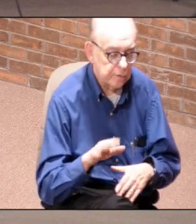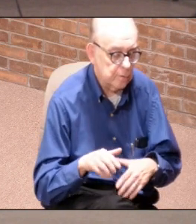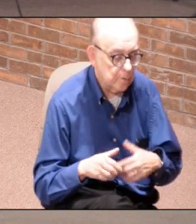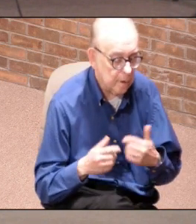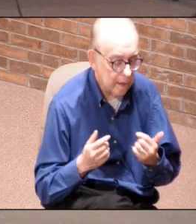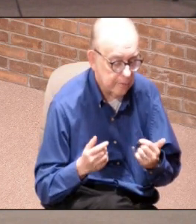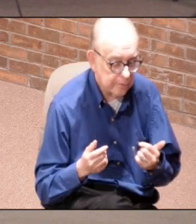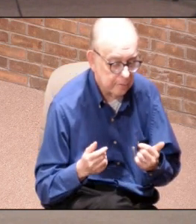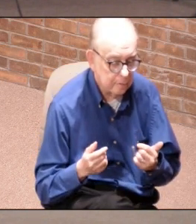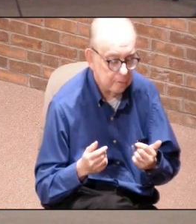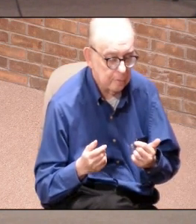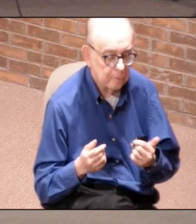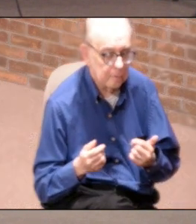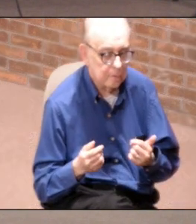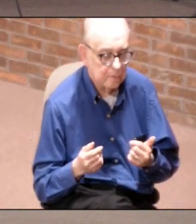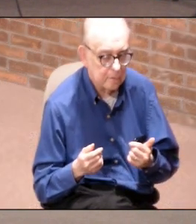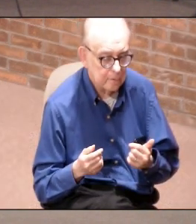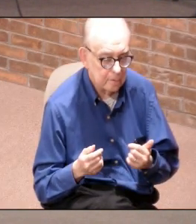life.